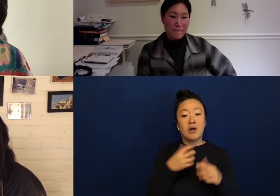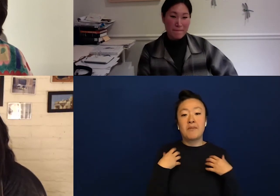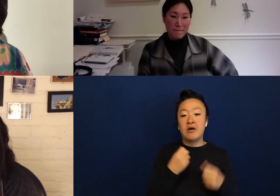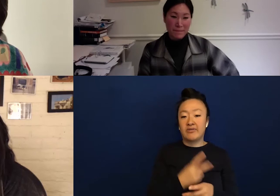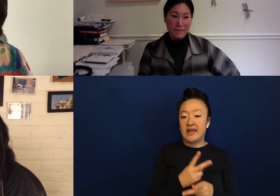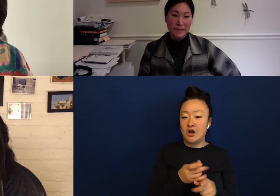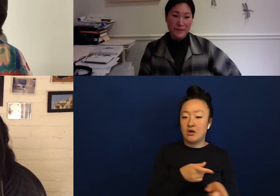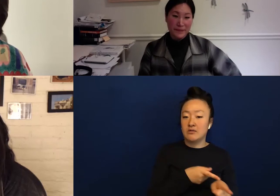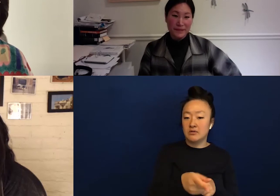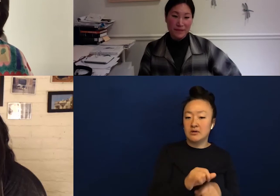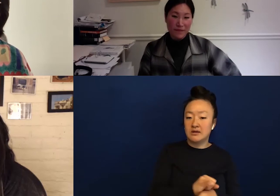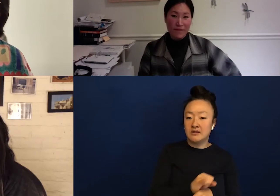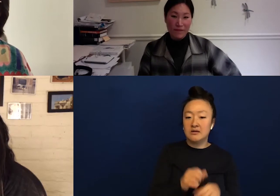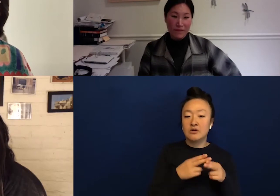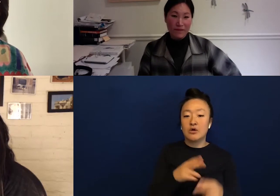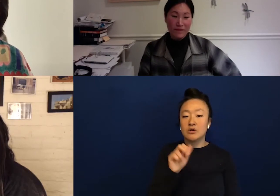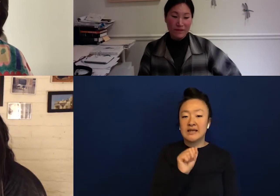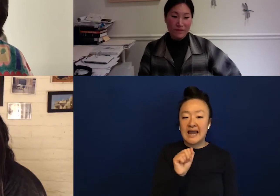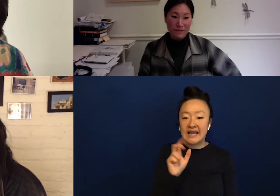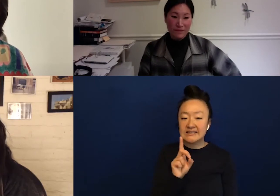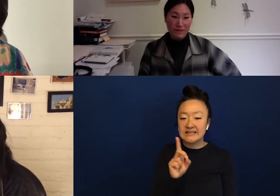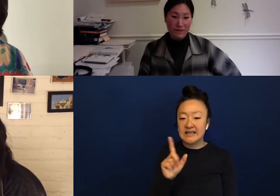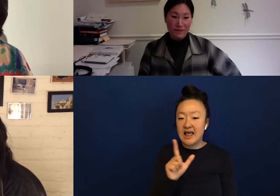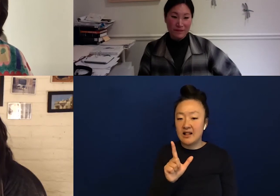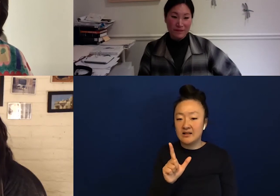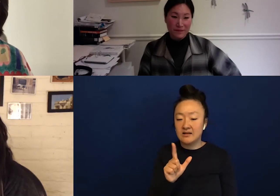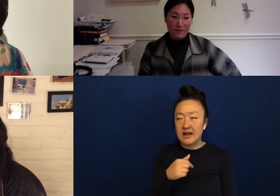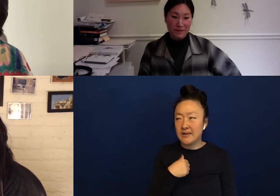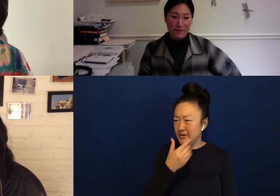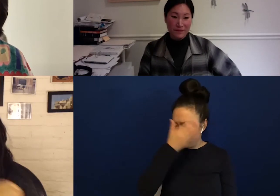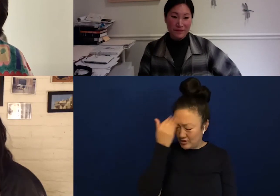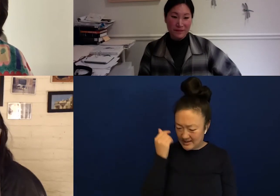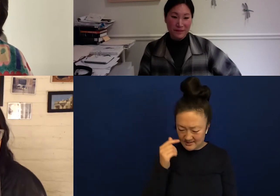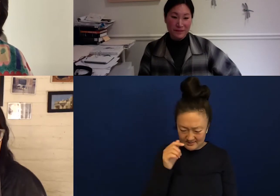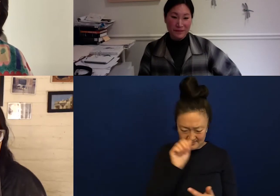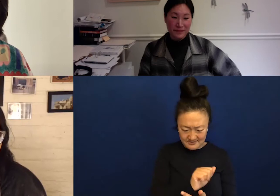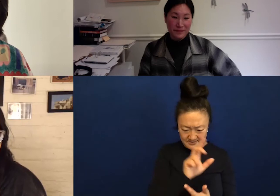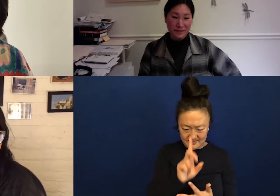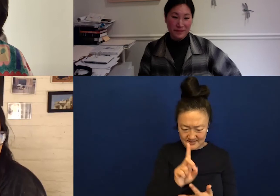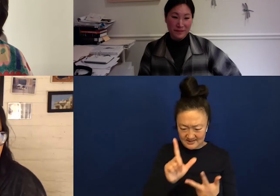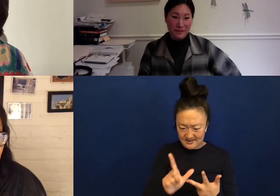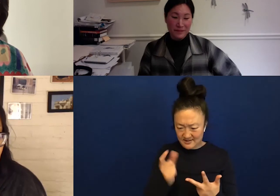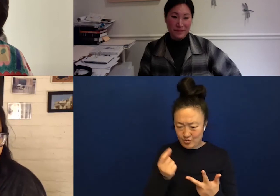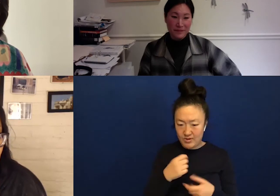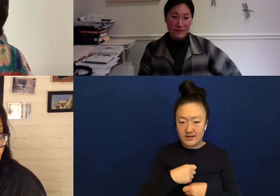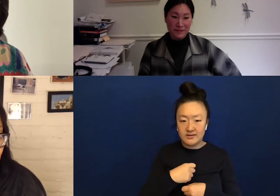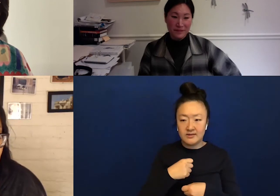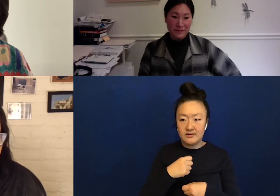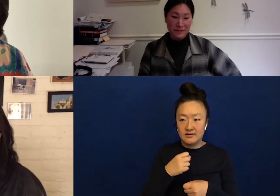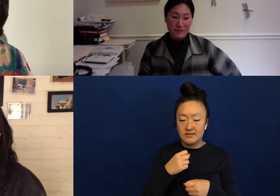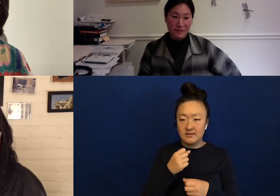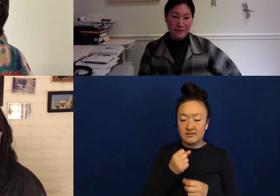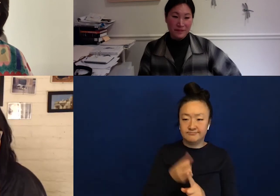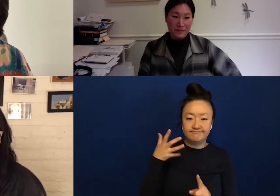industry. They're called ADLs, and I'm going to forget the mnemonic, but it's basically